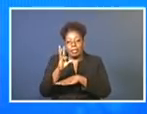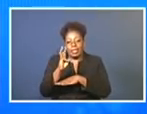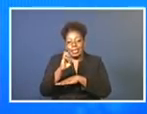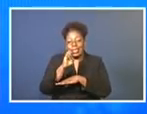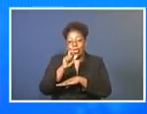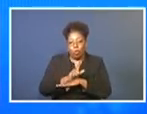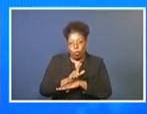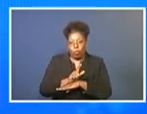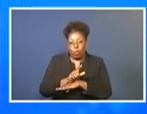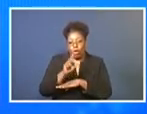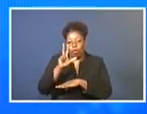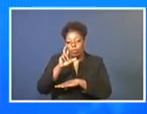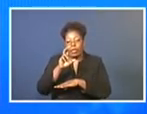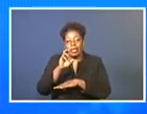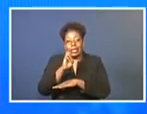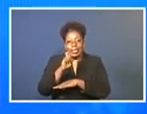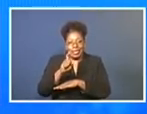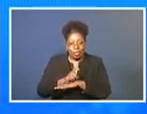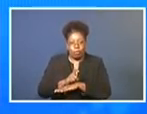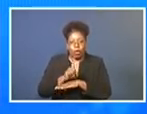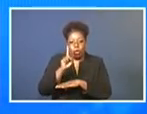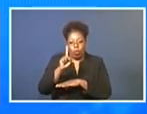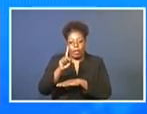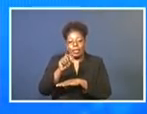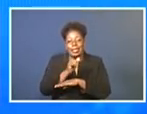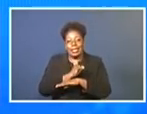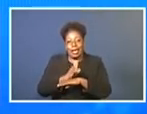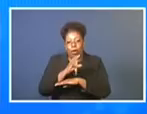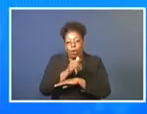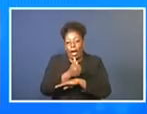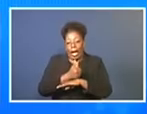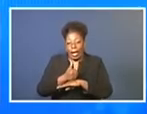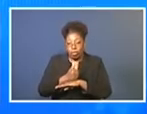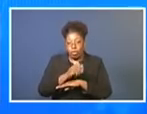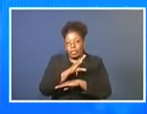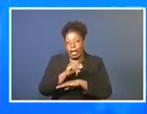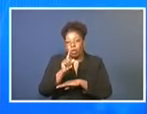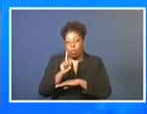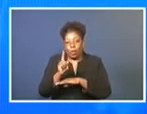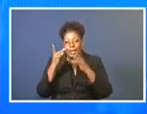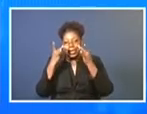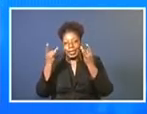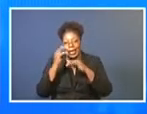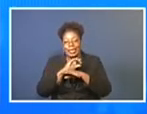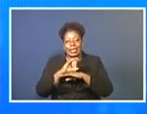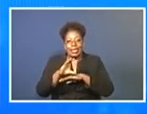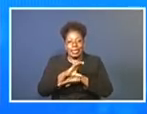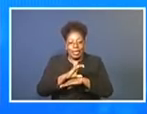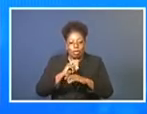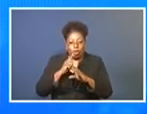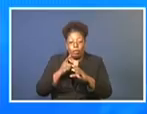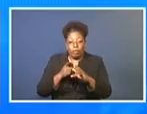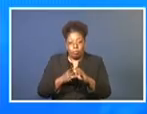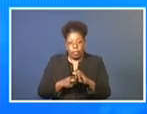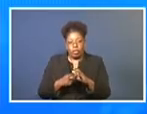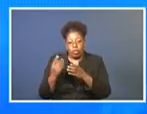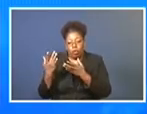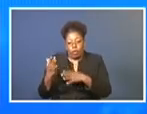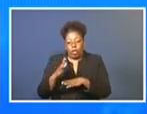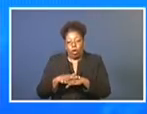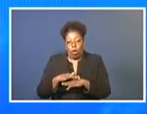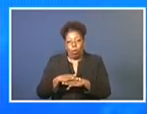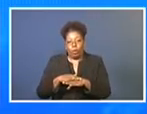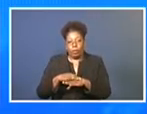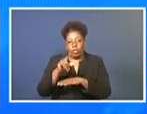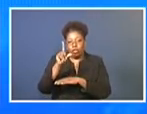Eleuthera, 3 in Exuma, and 1 each in Inagua, Andros, and Bimini and Katki. Confirmation is pending on the